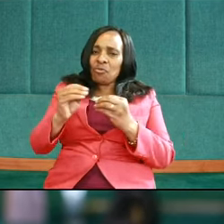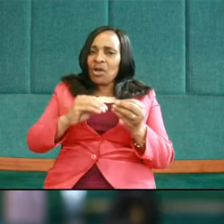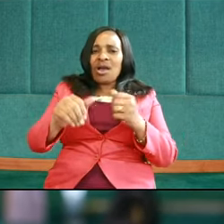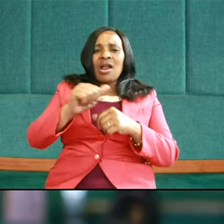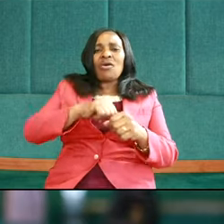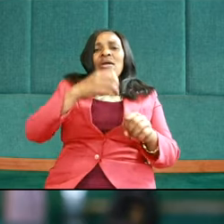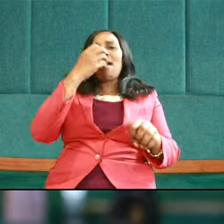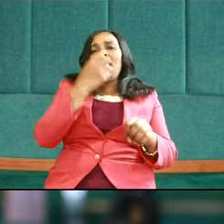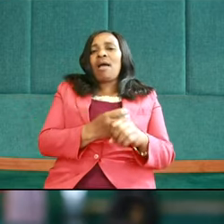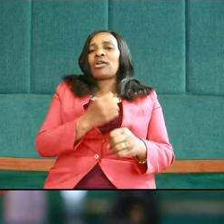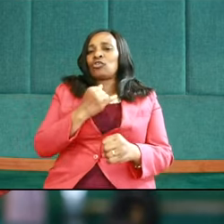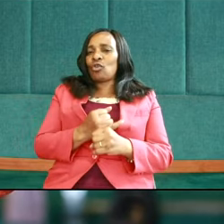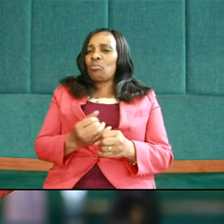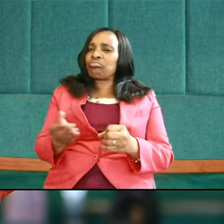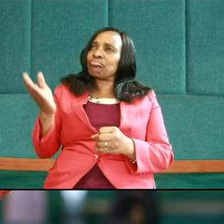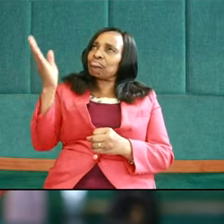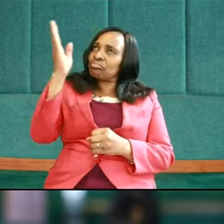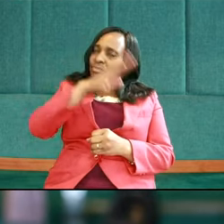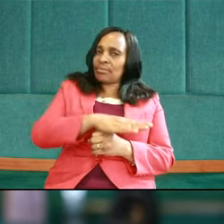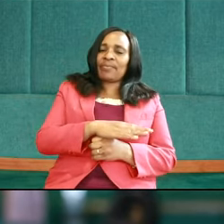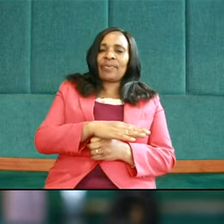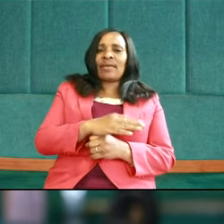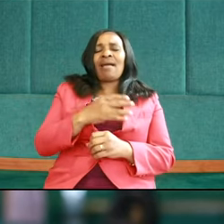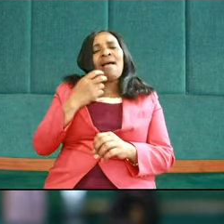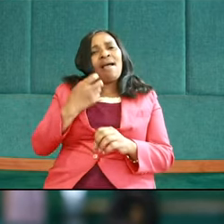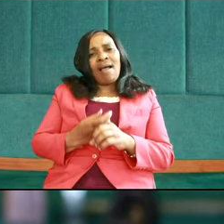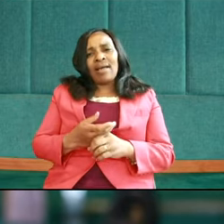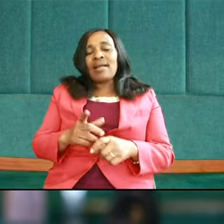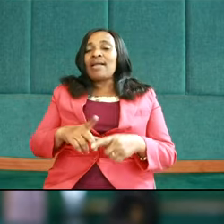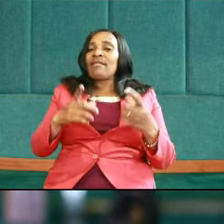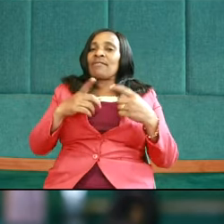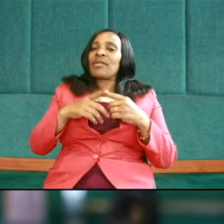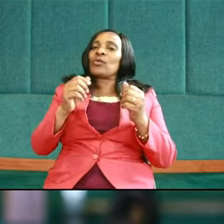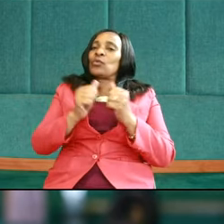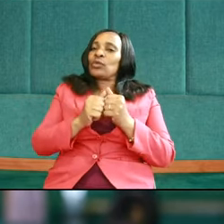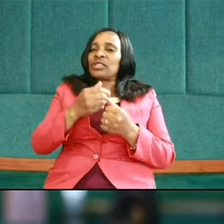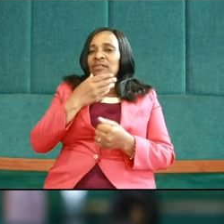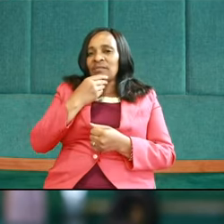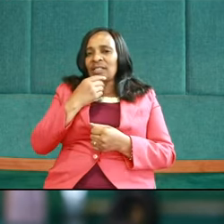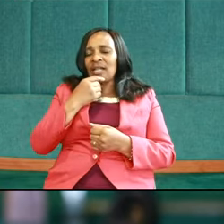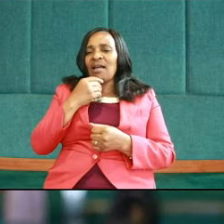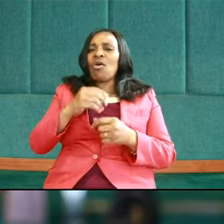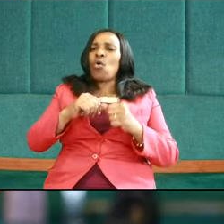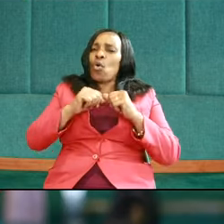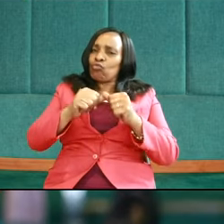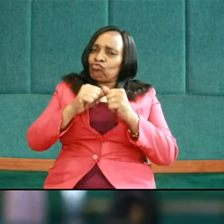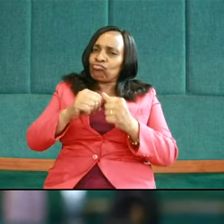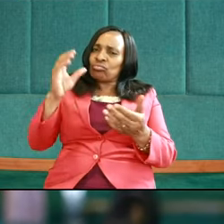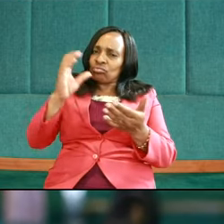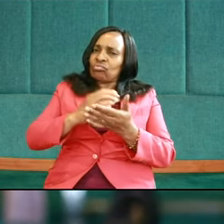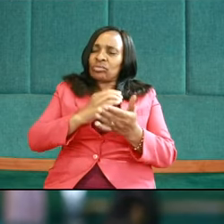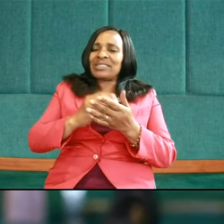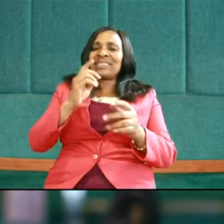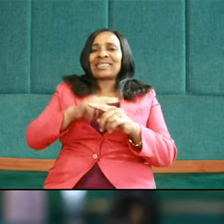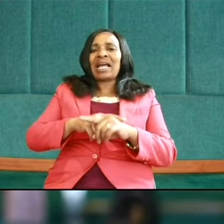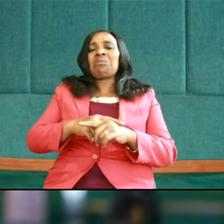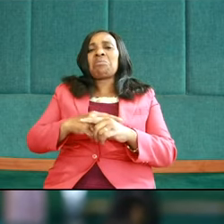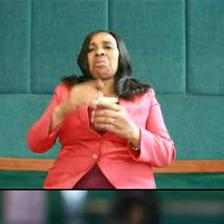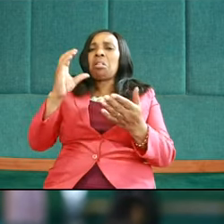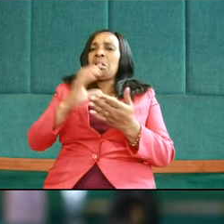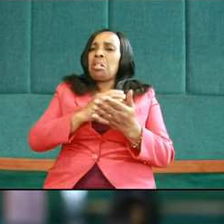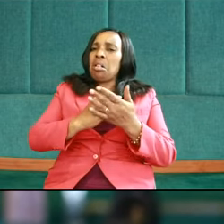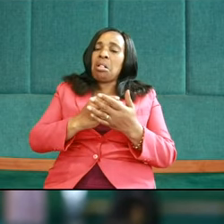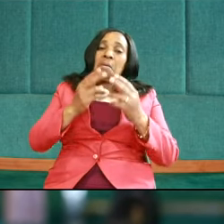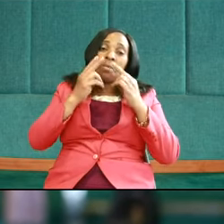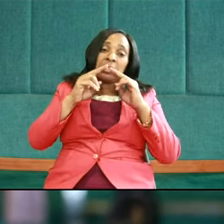around all day long. It was difficult living with father. He kept on drinking. When he drank, there was no peace at